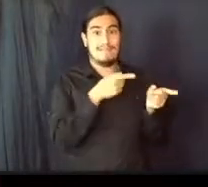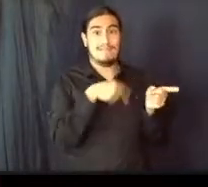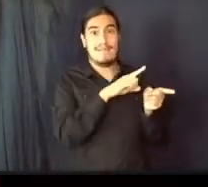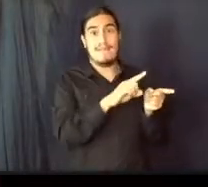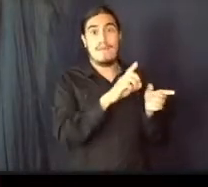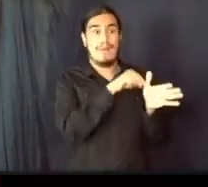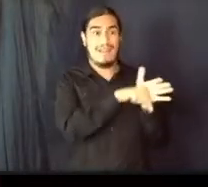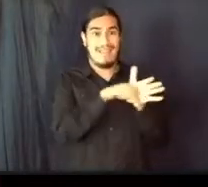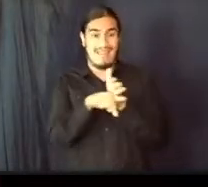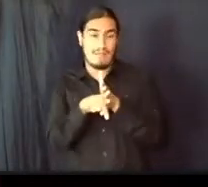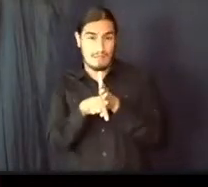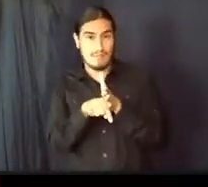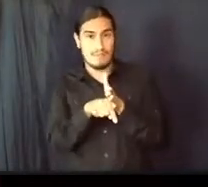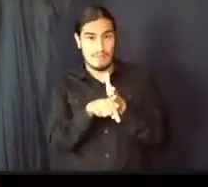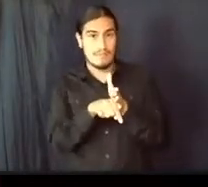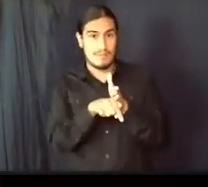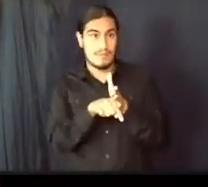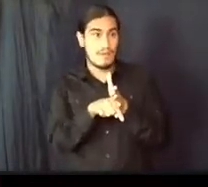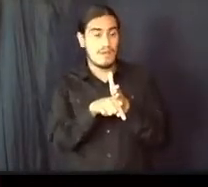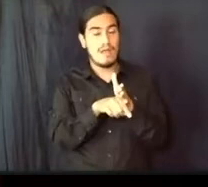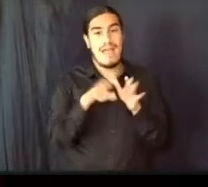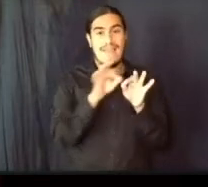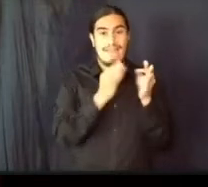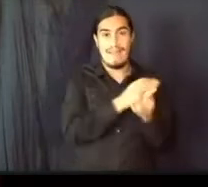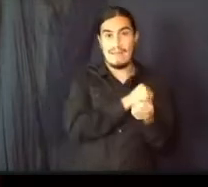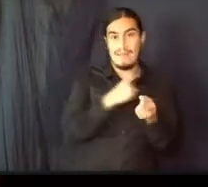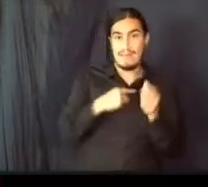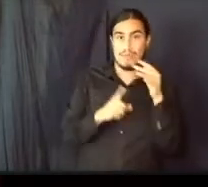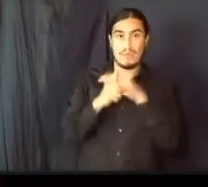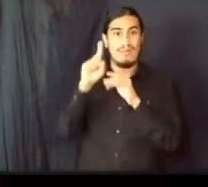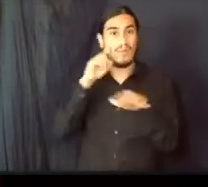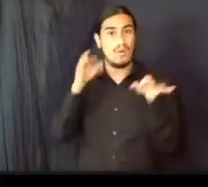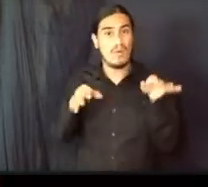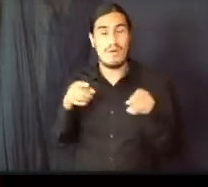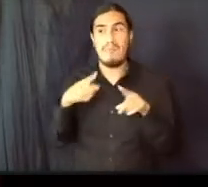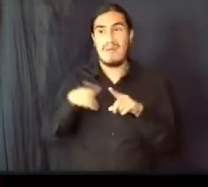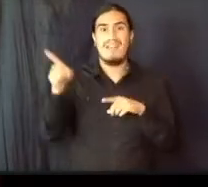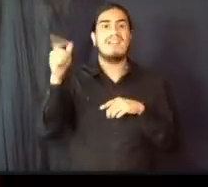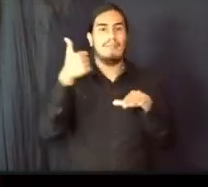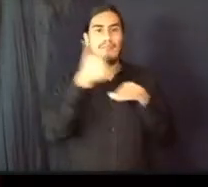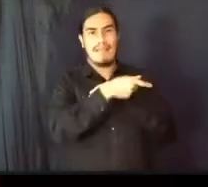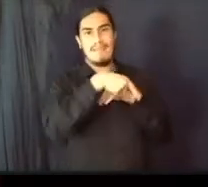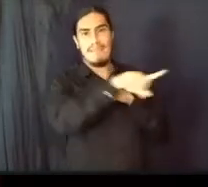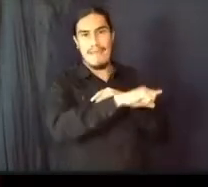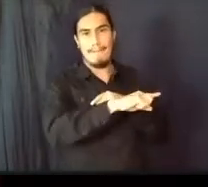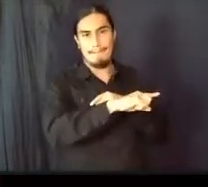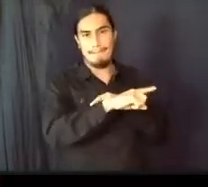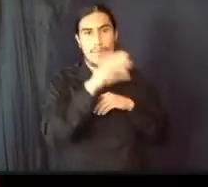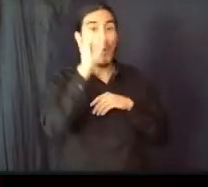being involved in the killings, or just silence.